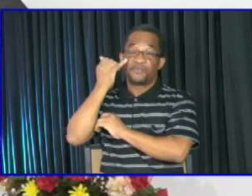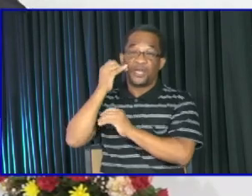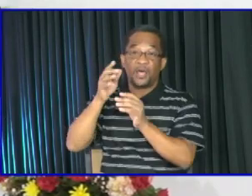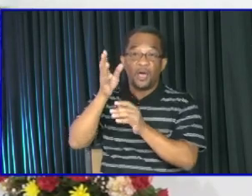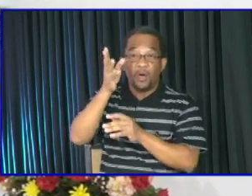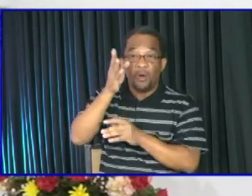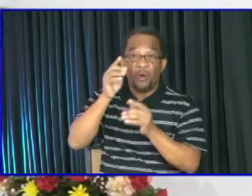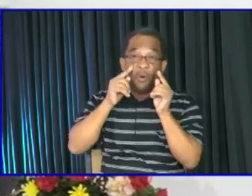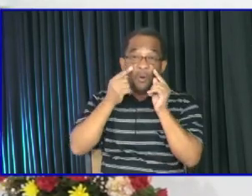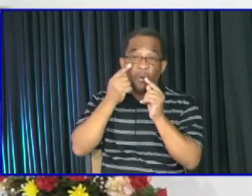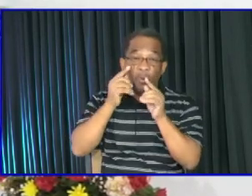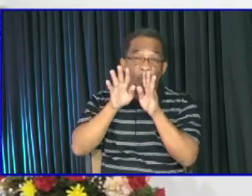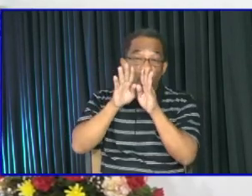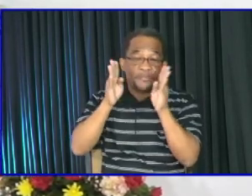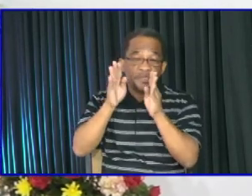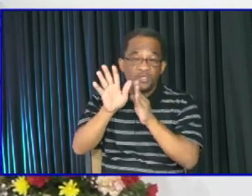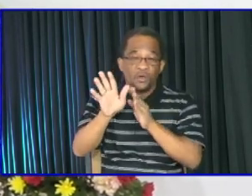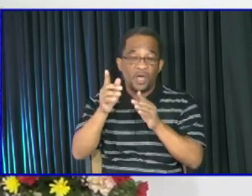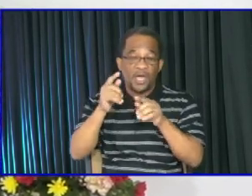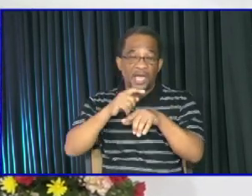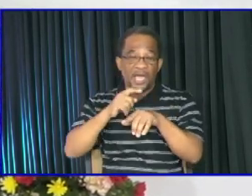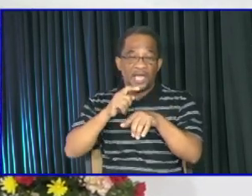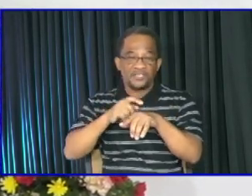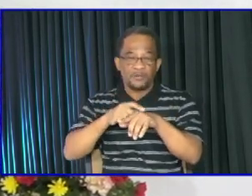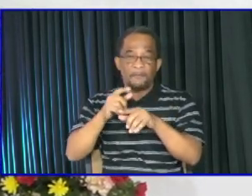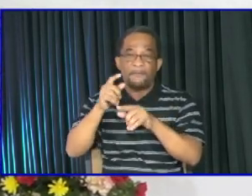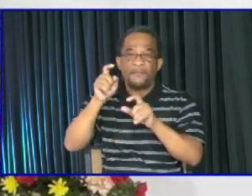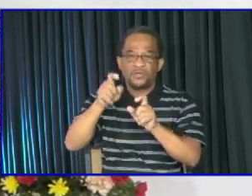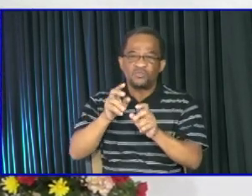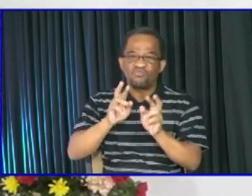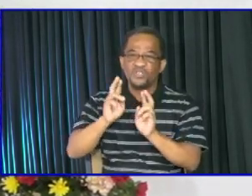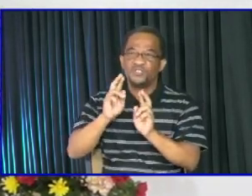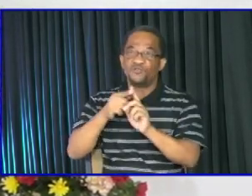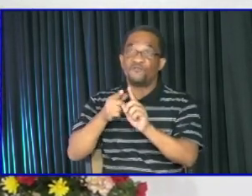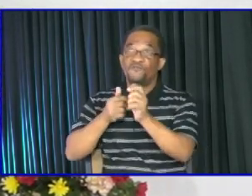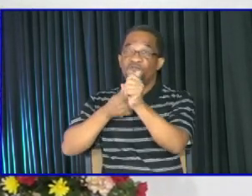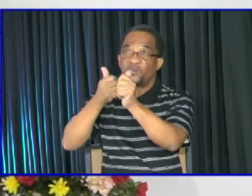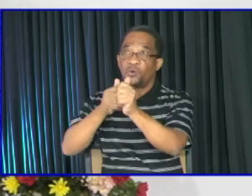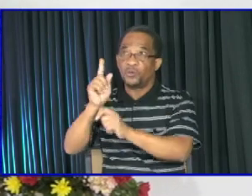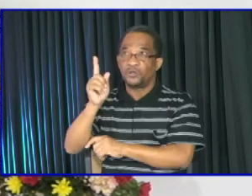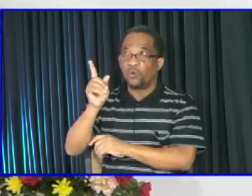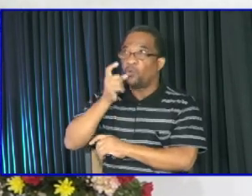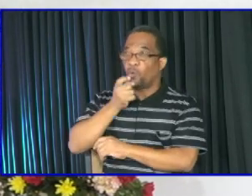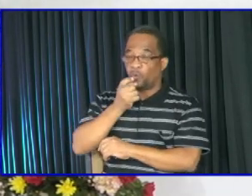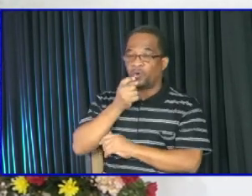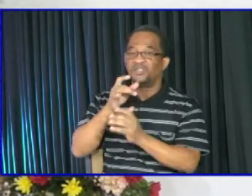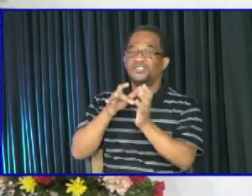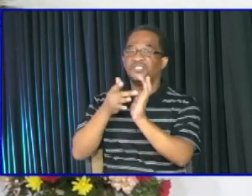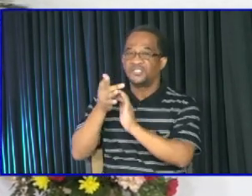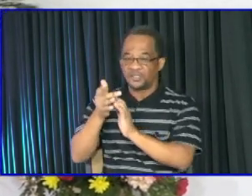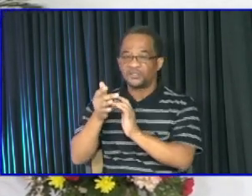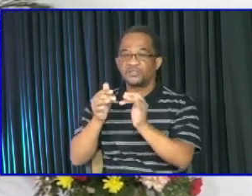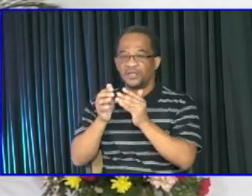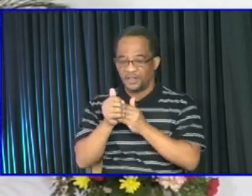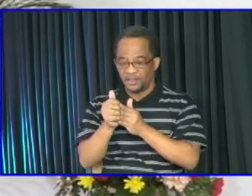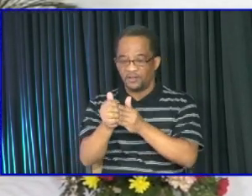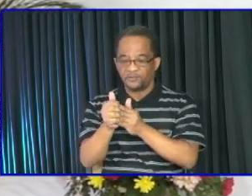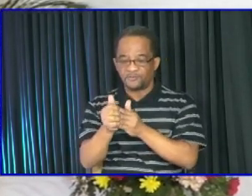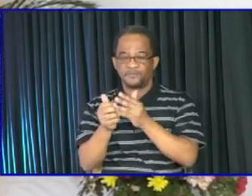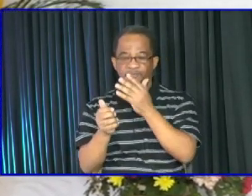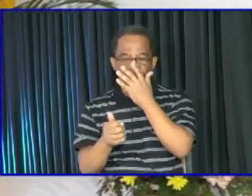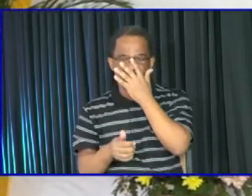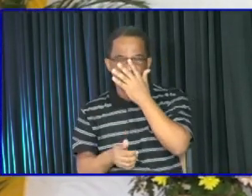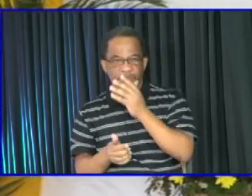willing and ready to follow where He leads. Be willing and ready to follow where He leads.